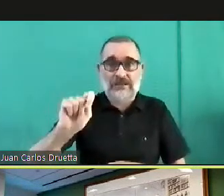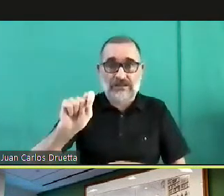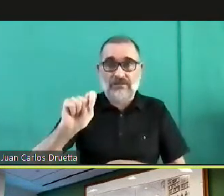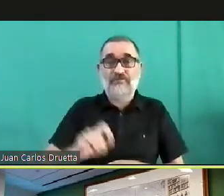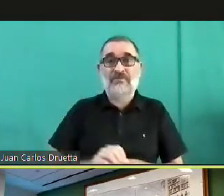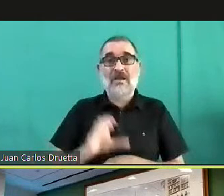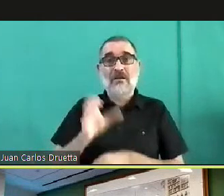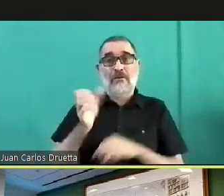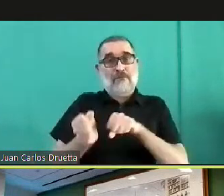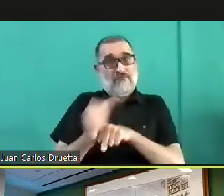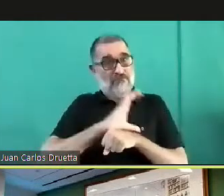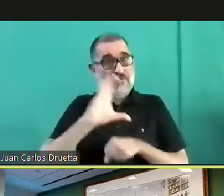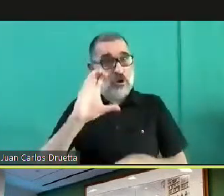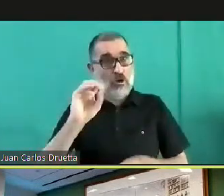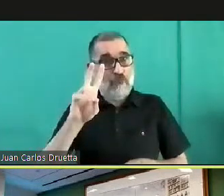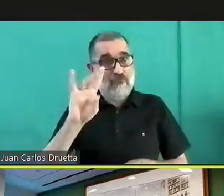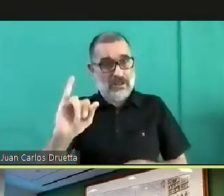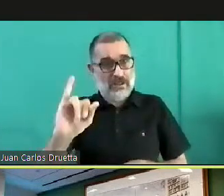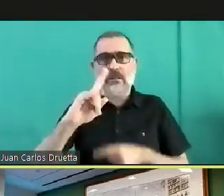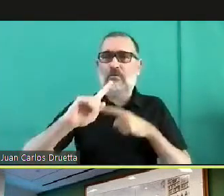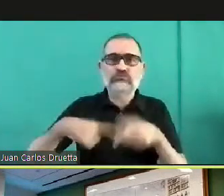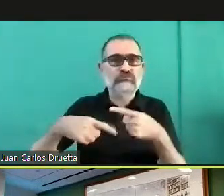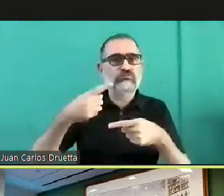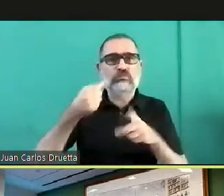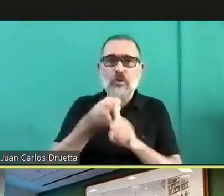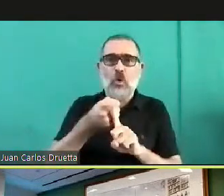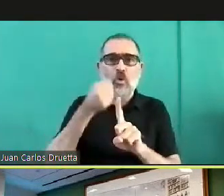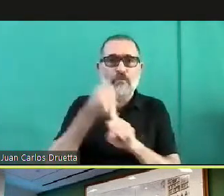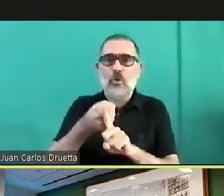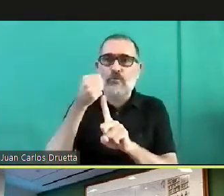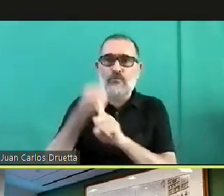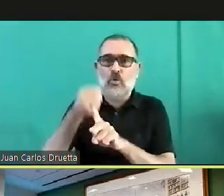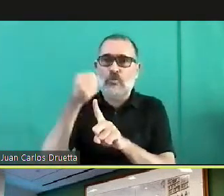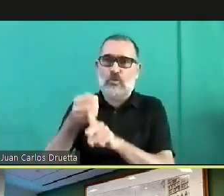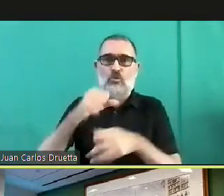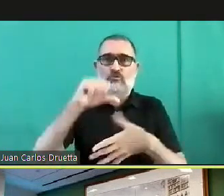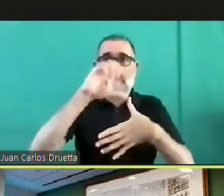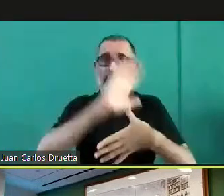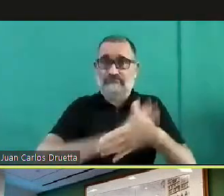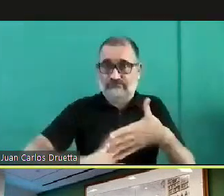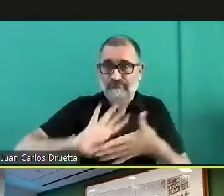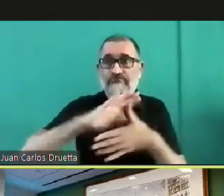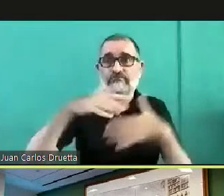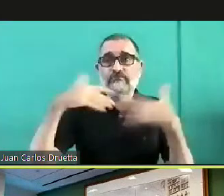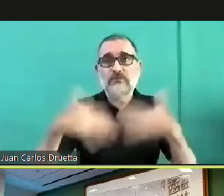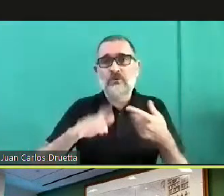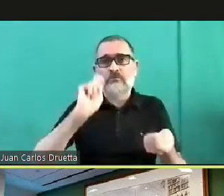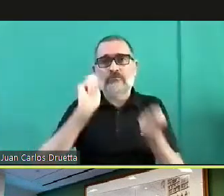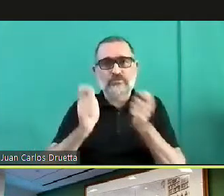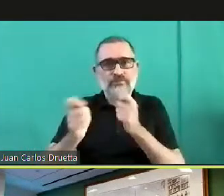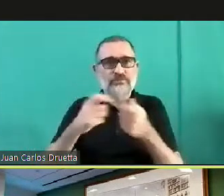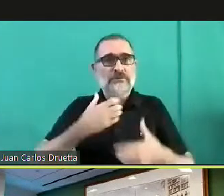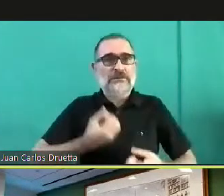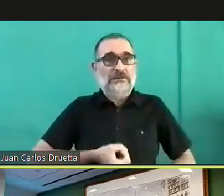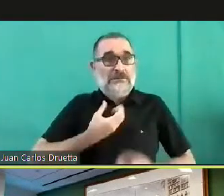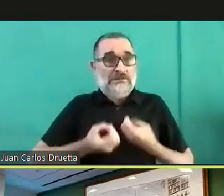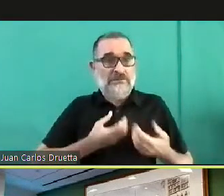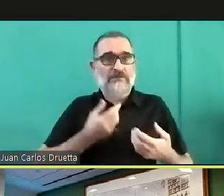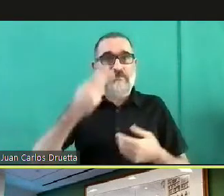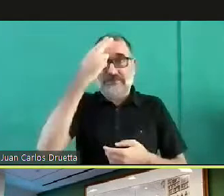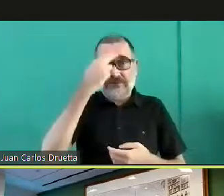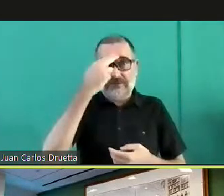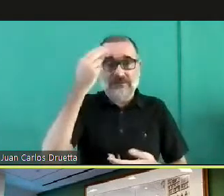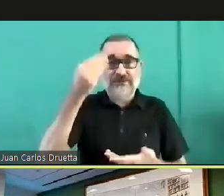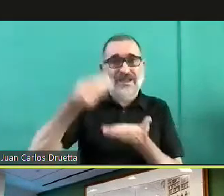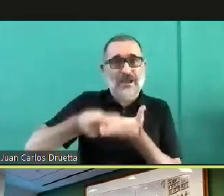to reform our systems, and in other words, to build back better. Even before COVID, we struggled to handle the demand